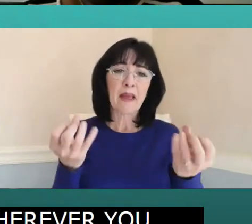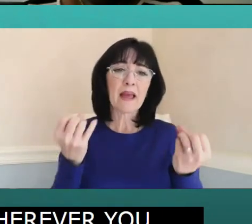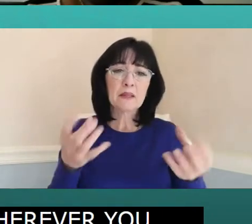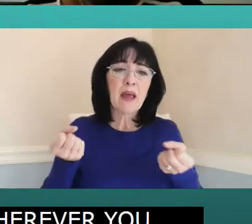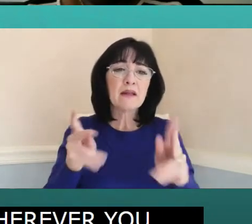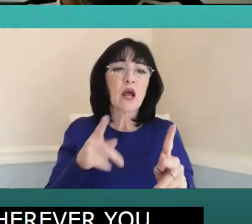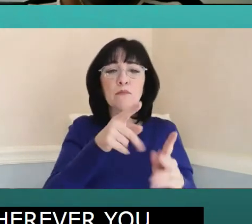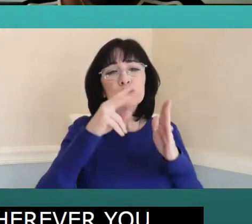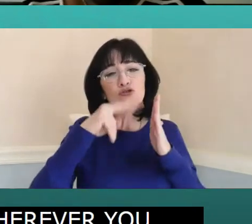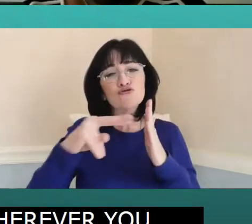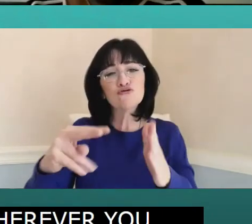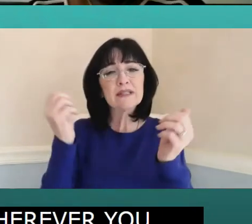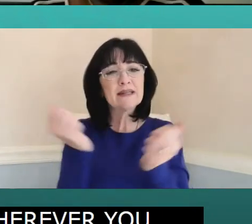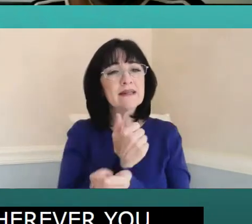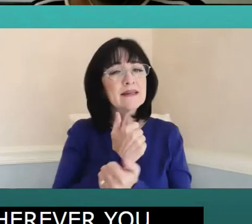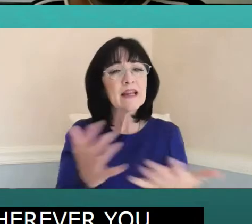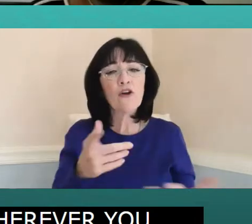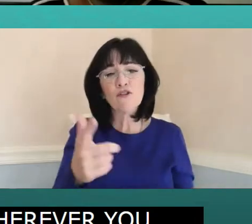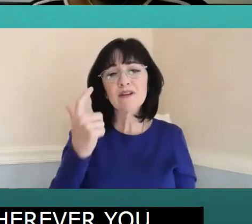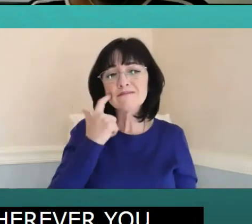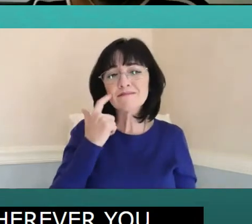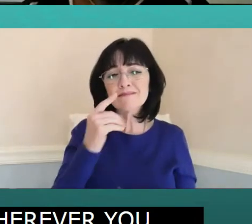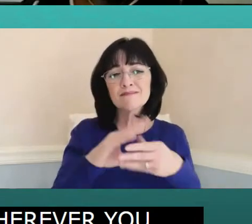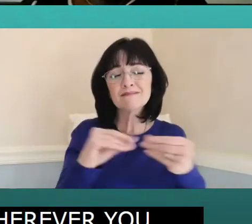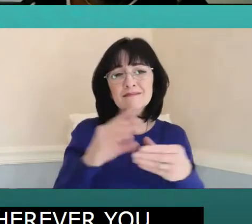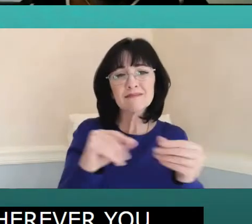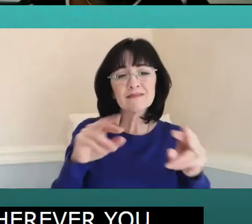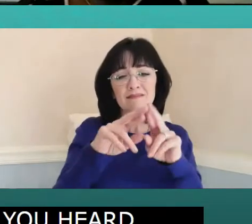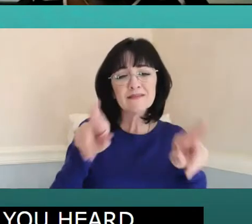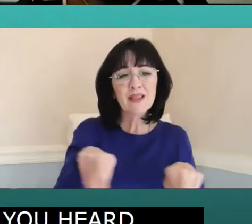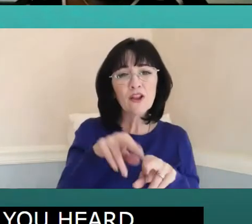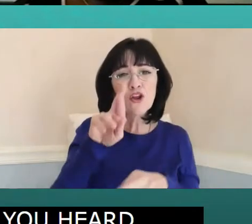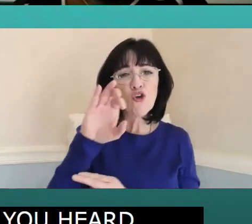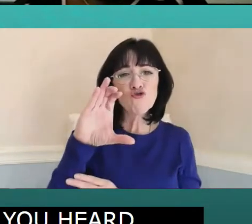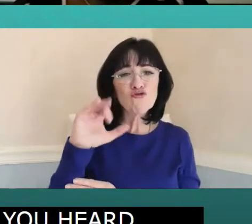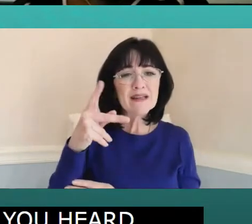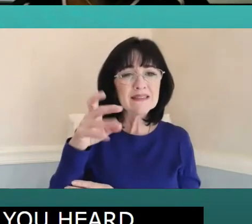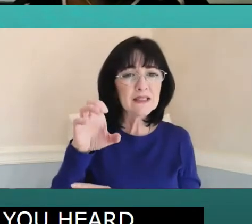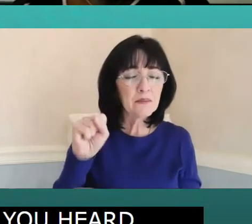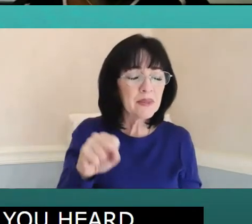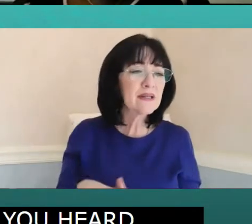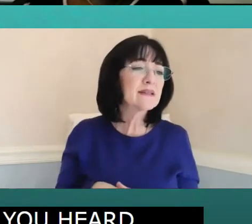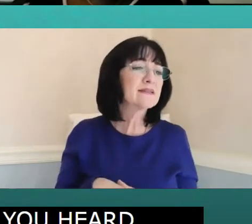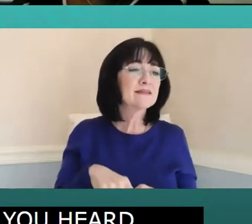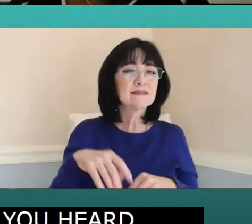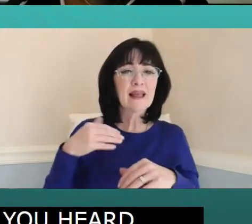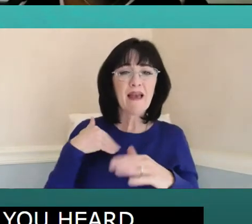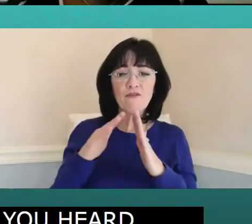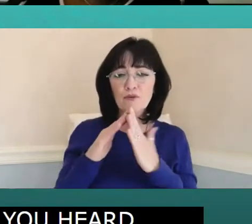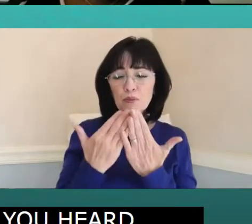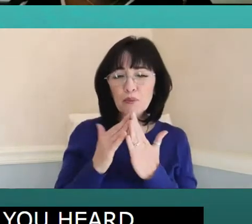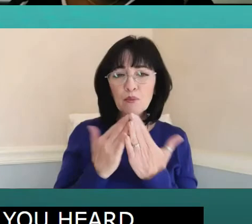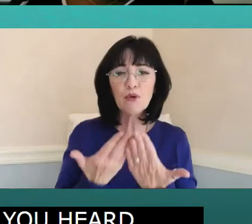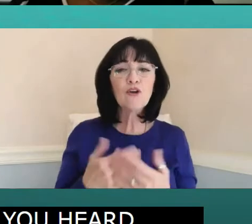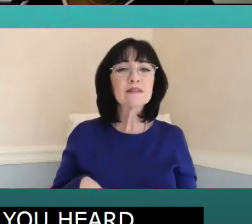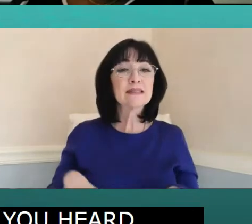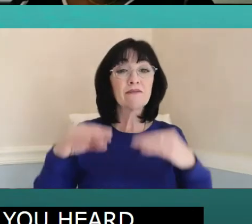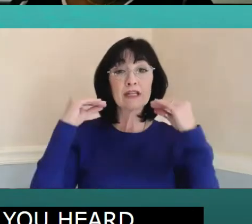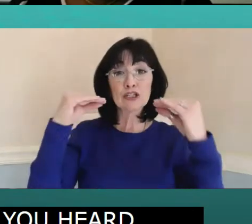heard earlier, they mentioned recipes, and there are novels, and there's instructional material, but